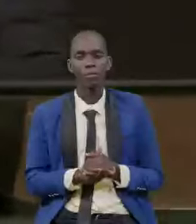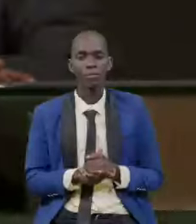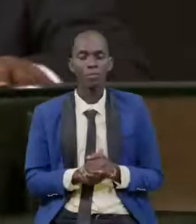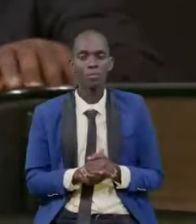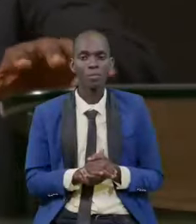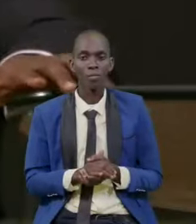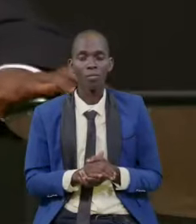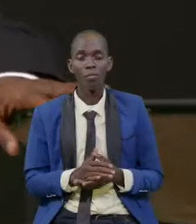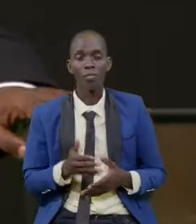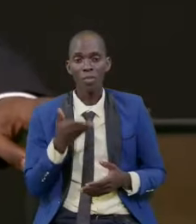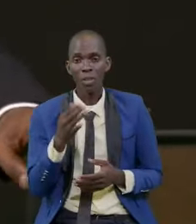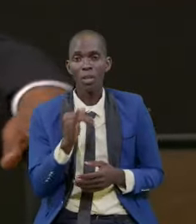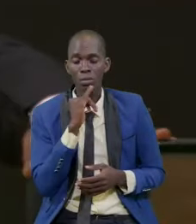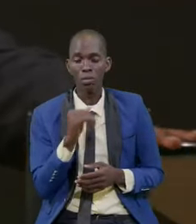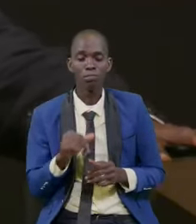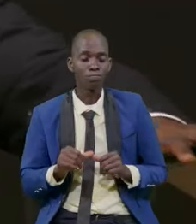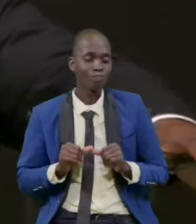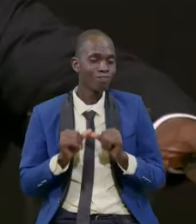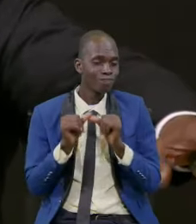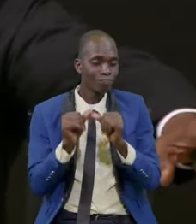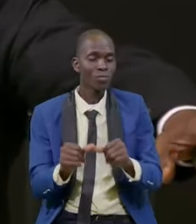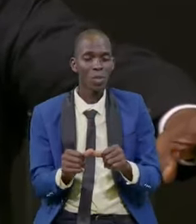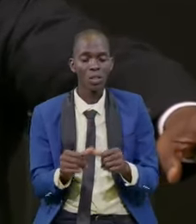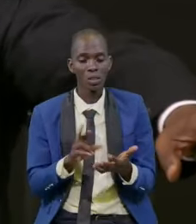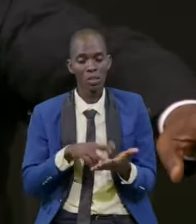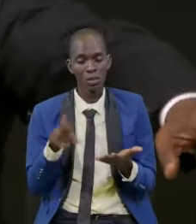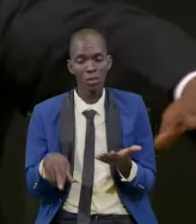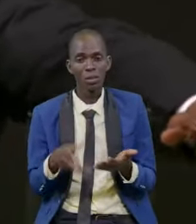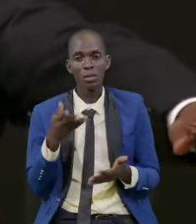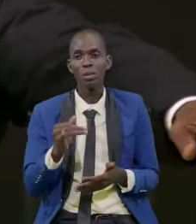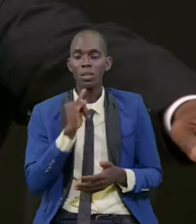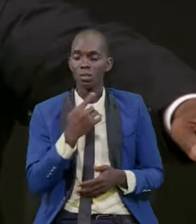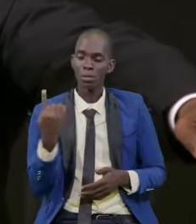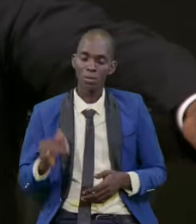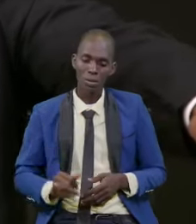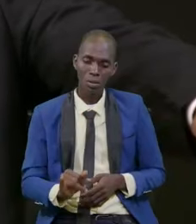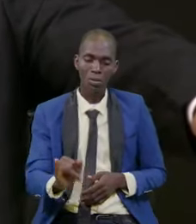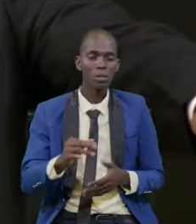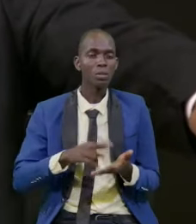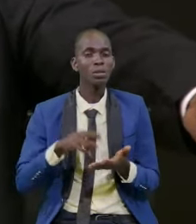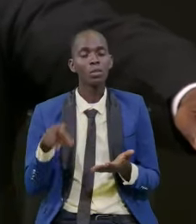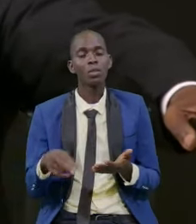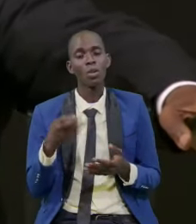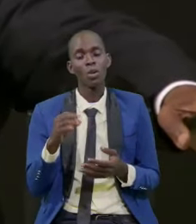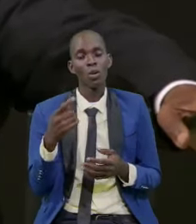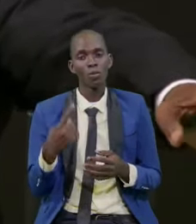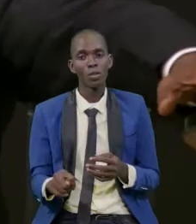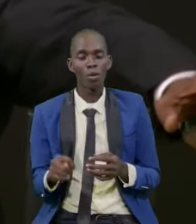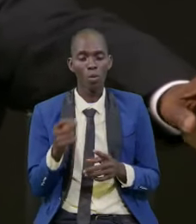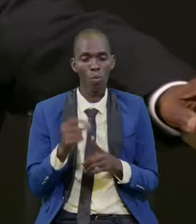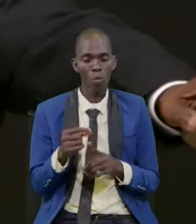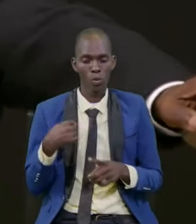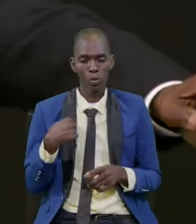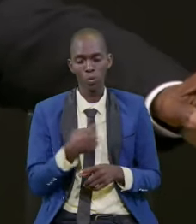a lasting consequence. There's an everlasting consequence on the words we